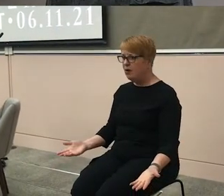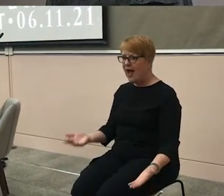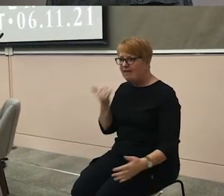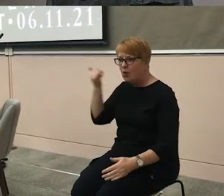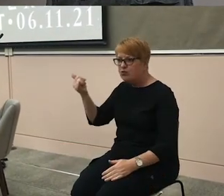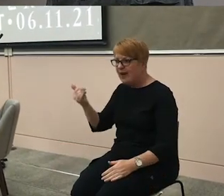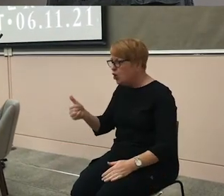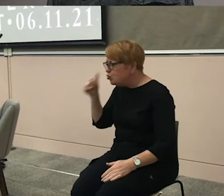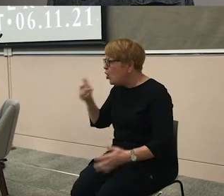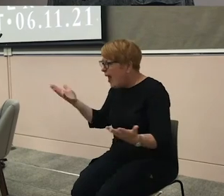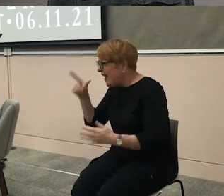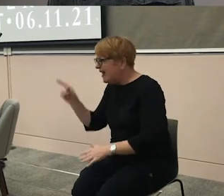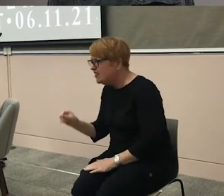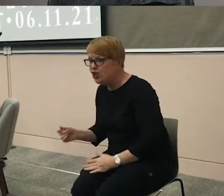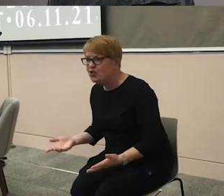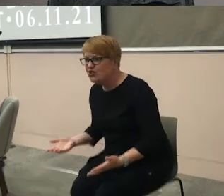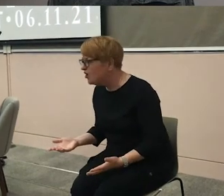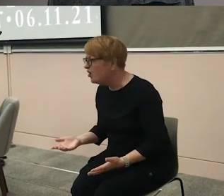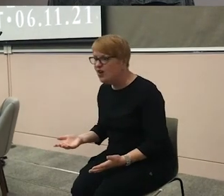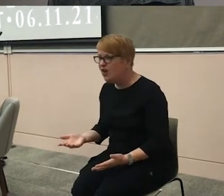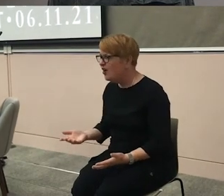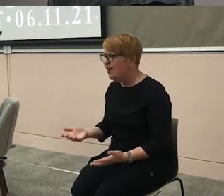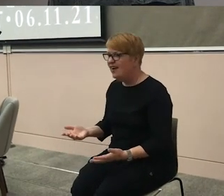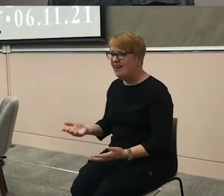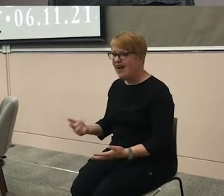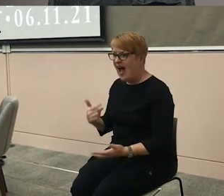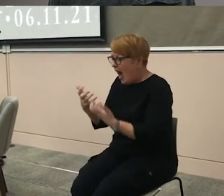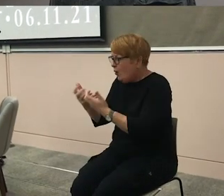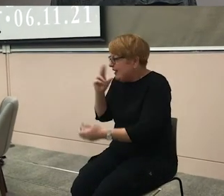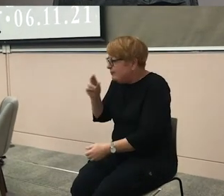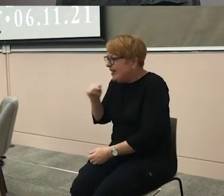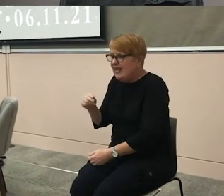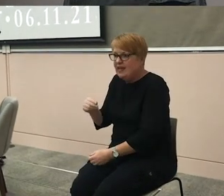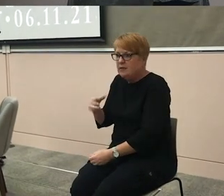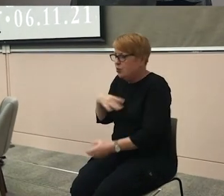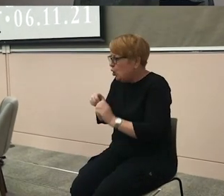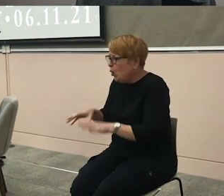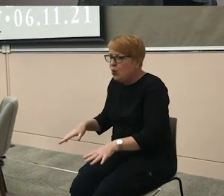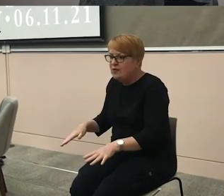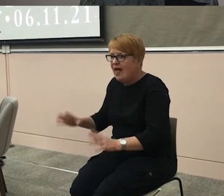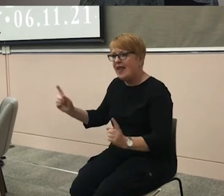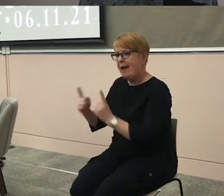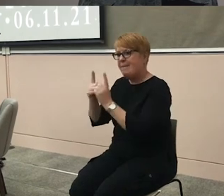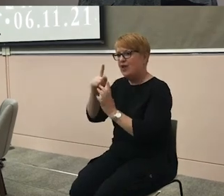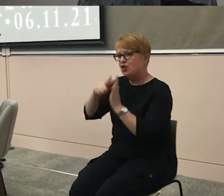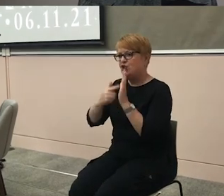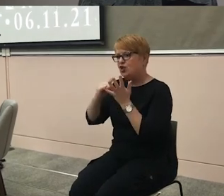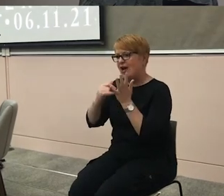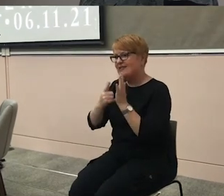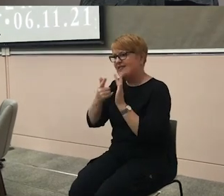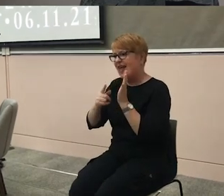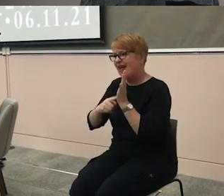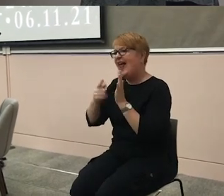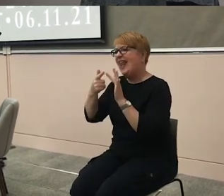need to get back into it. I'm missing the way I speak my language. And then I met Jasleen, and it's just with really shit